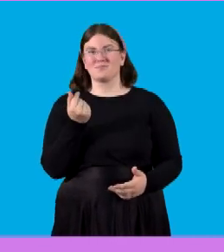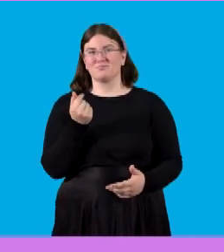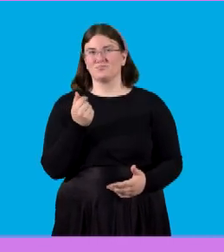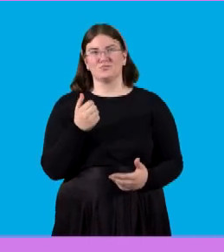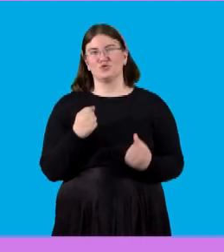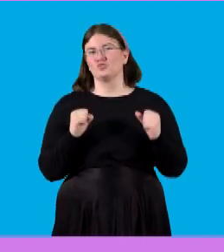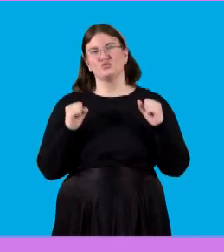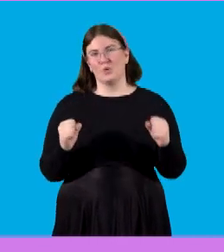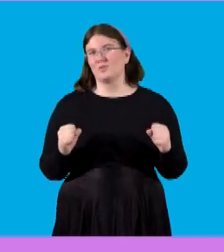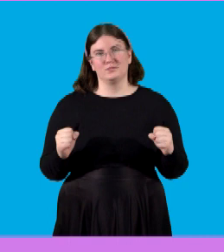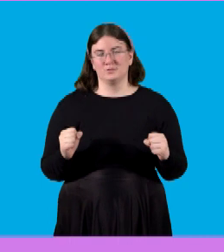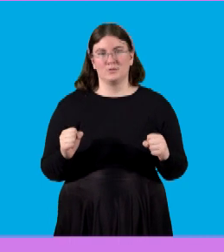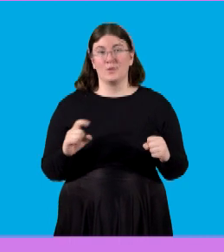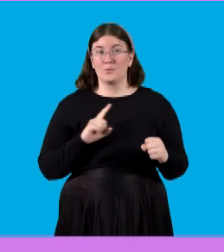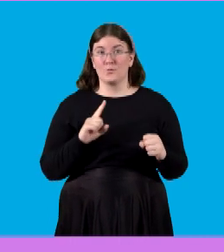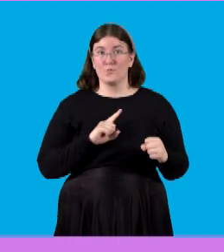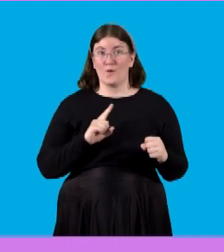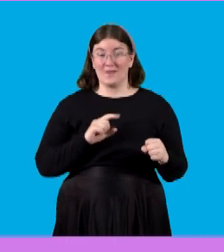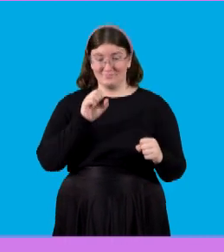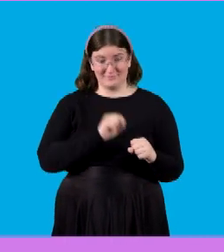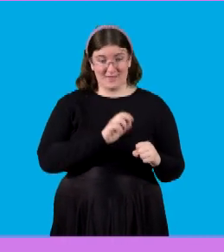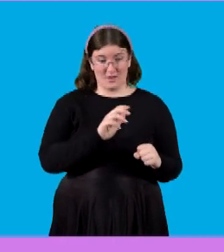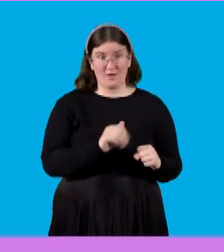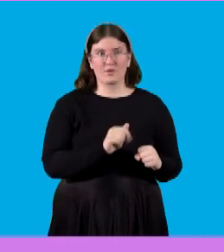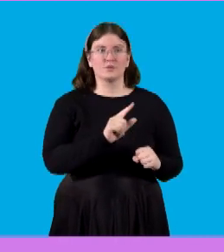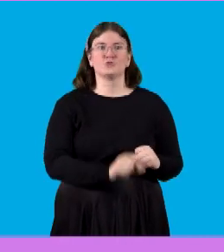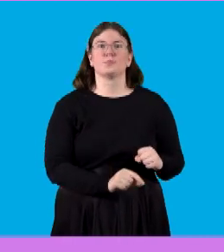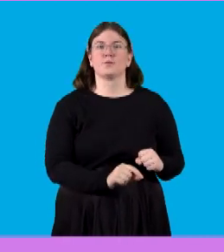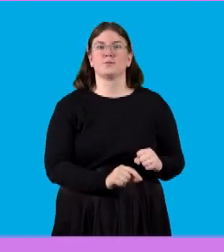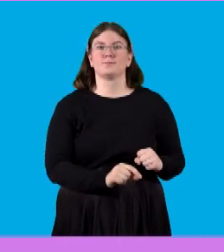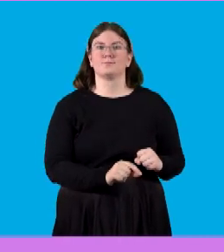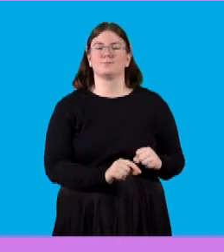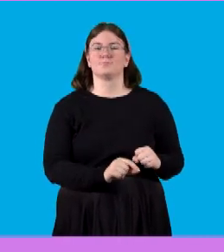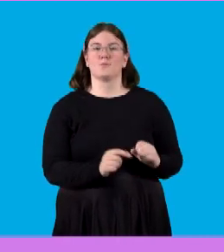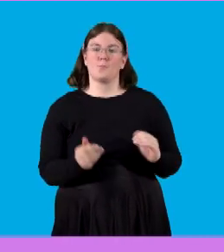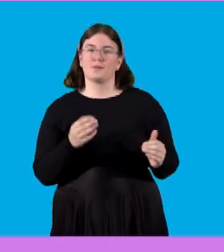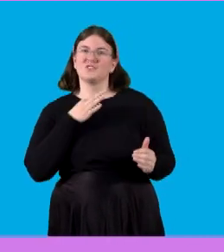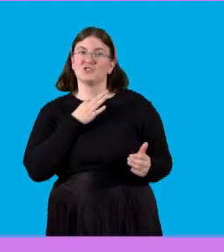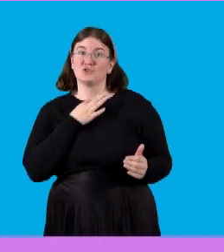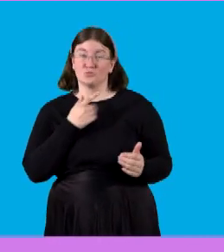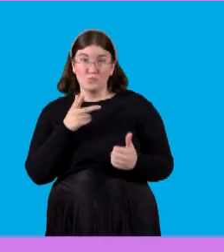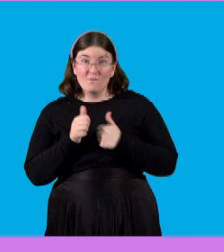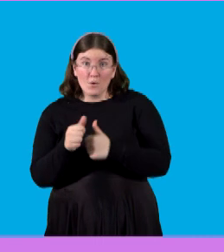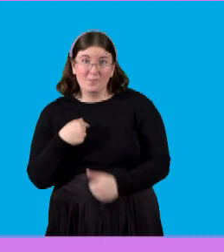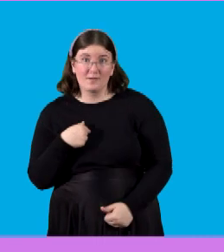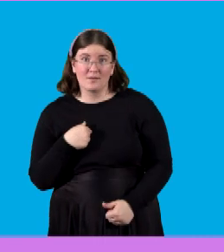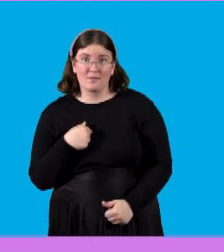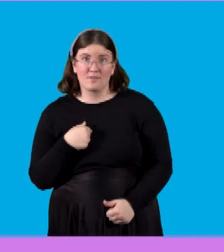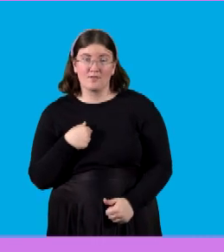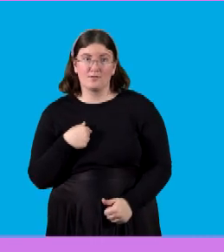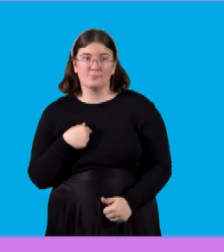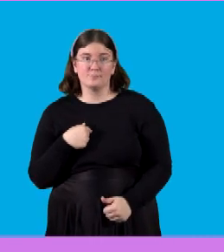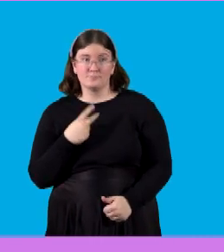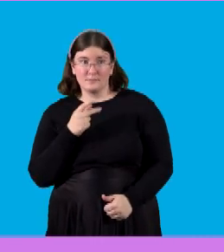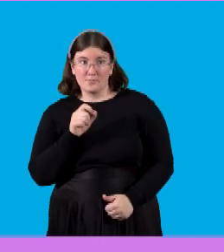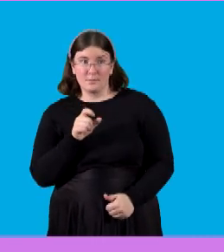not that good. We agree. Because for the same item, can we see, we are paying less. Guys, are you following? So